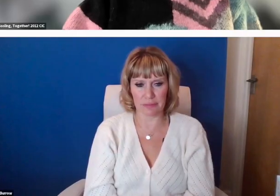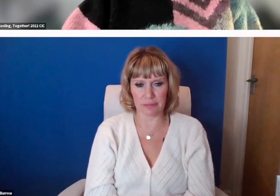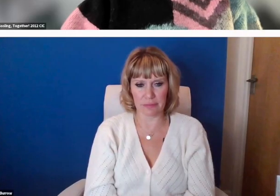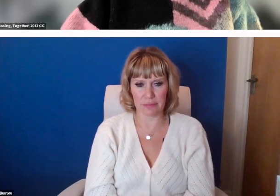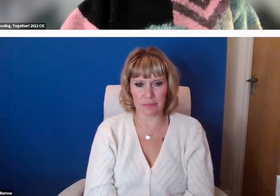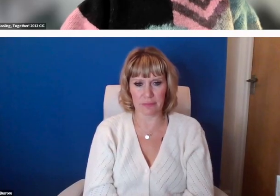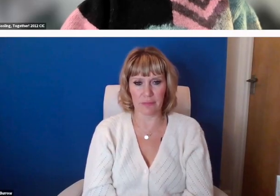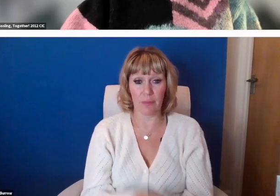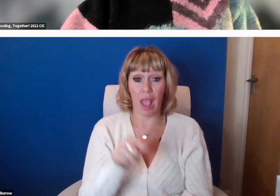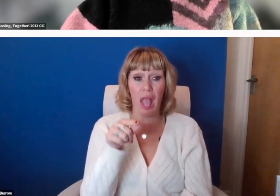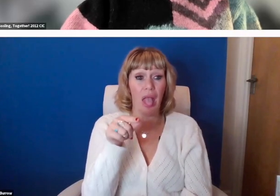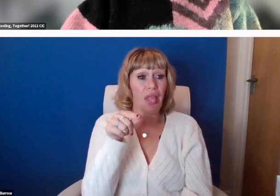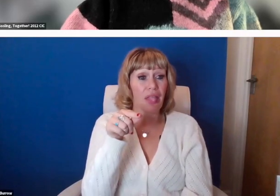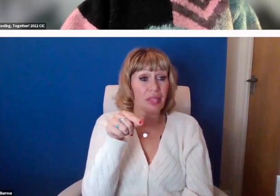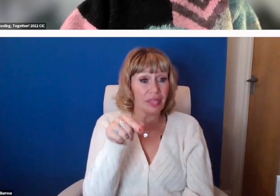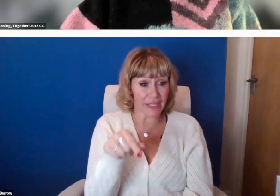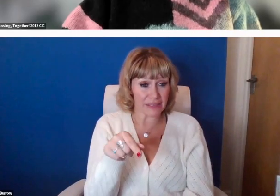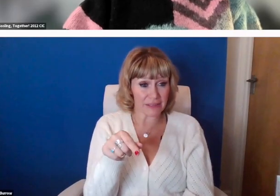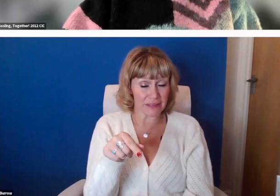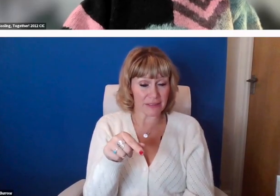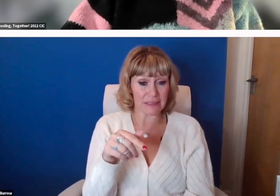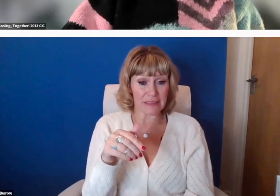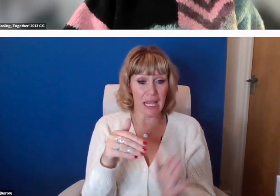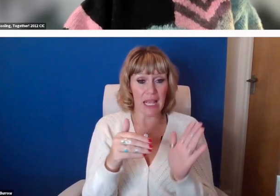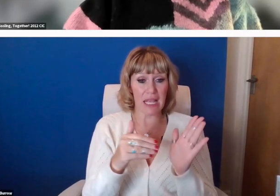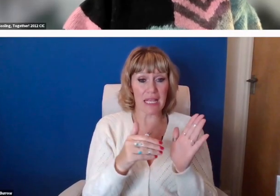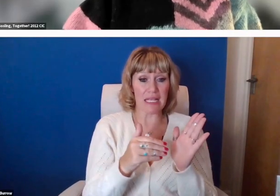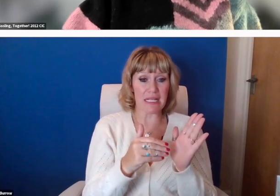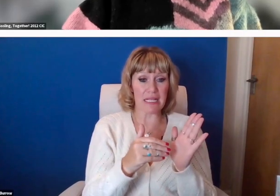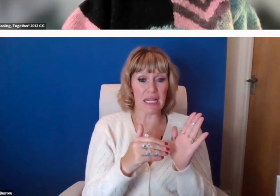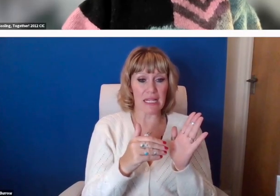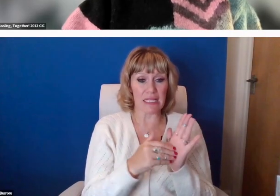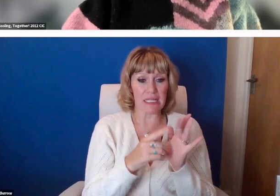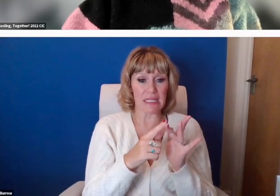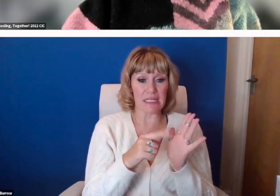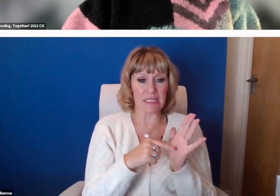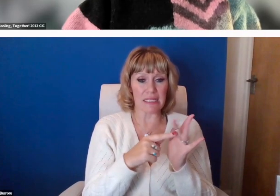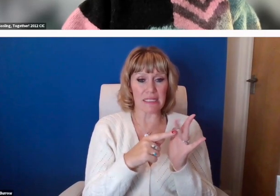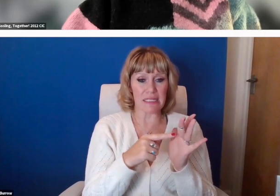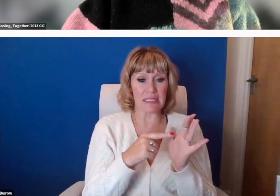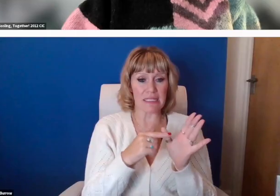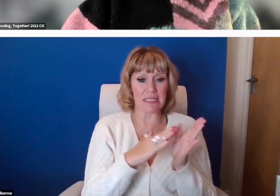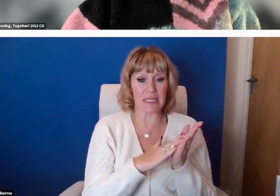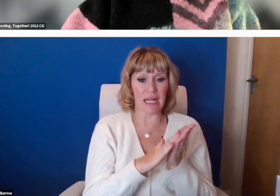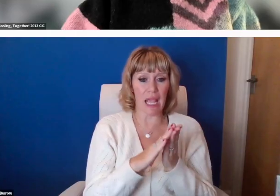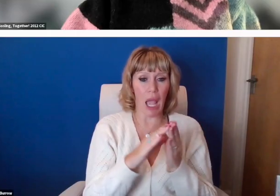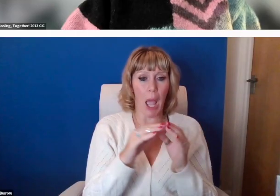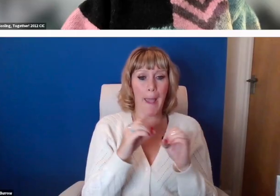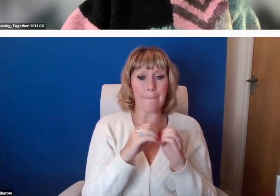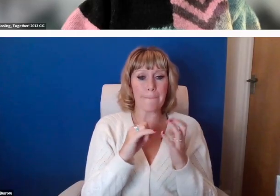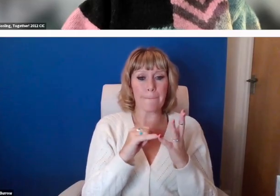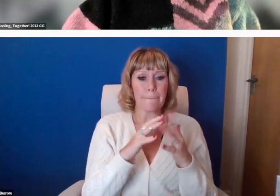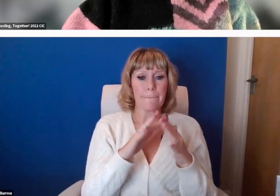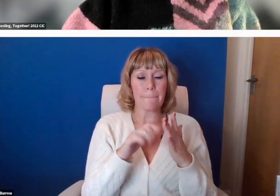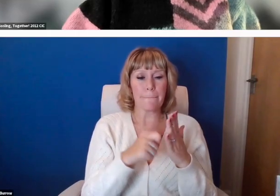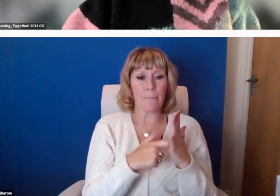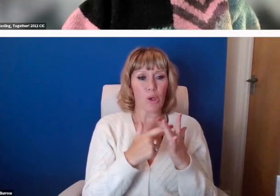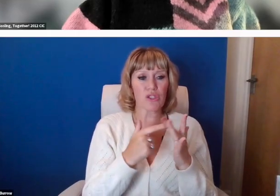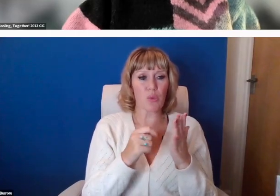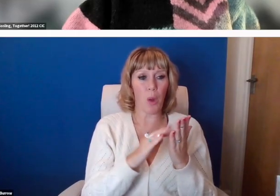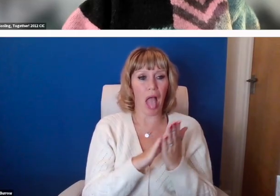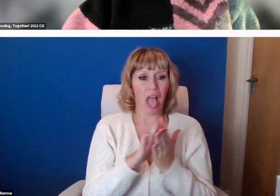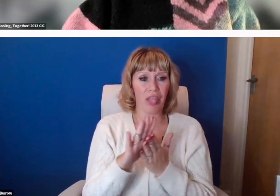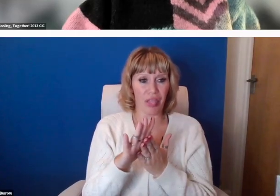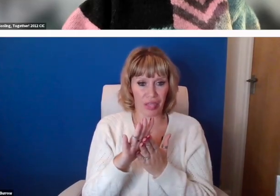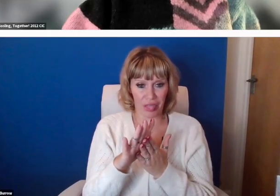And this is another piece about, if you like, the fragmented self, which is Zilla Bosworth Coleman's Self Facets, which